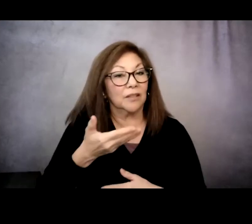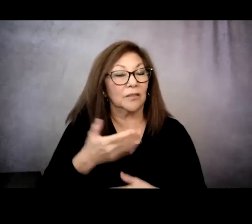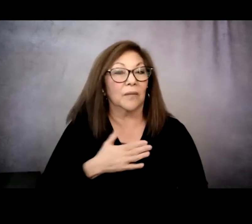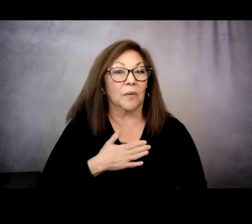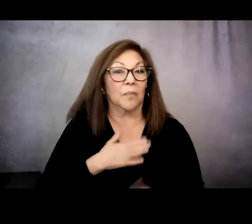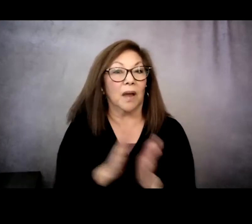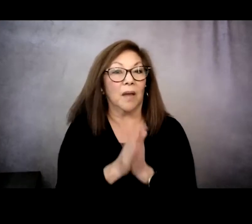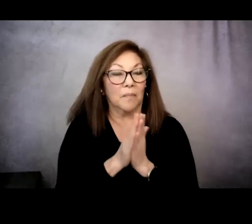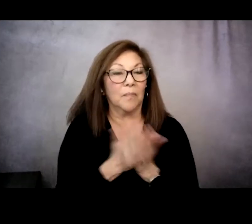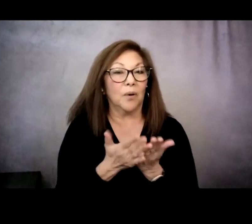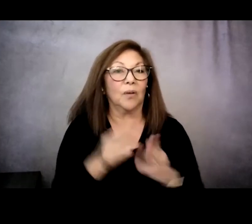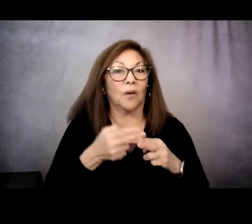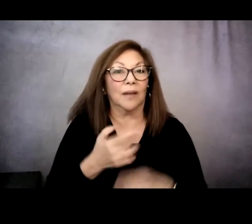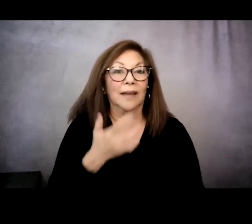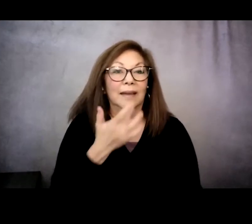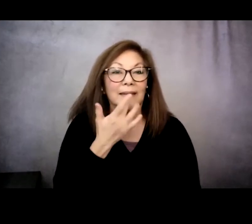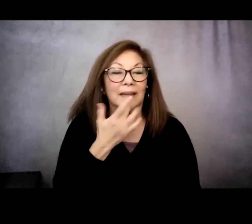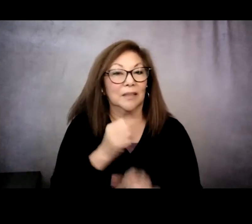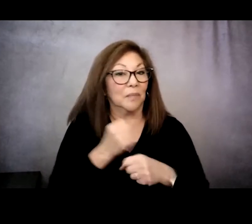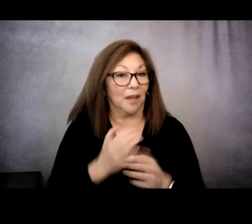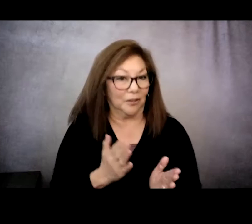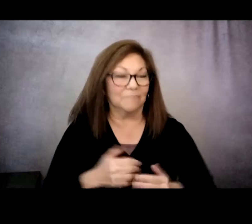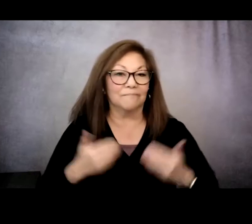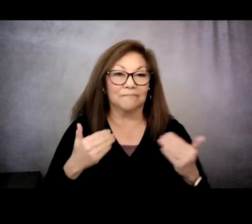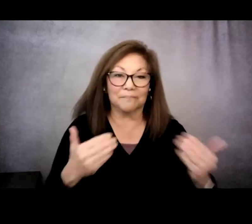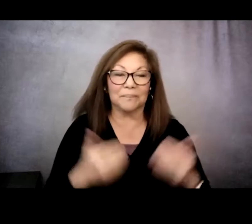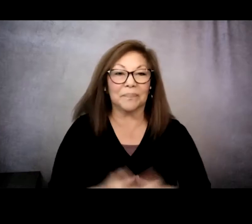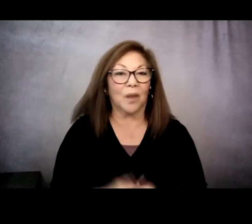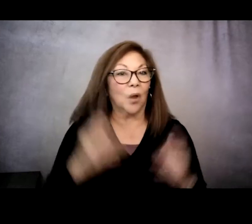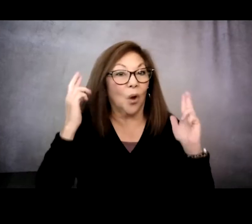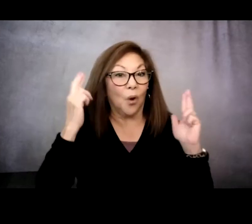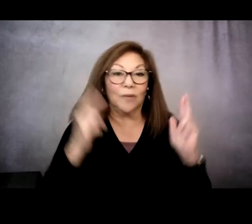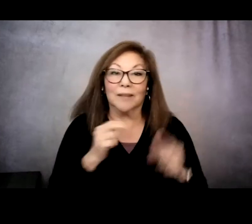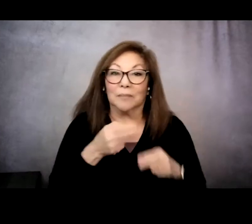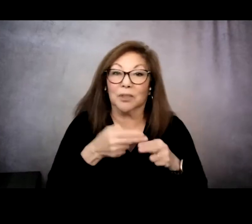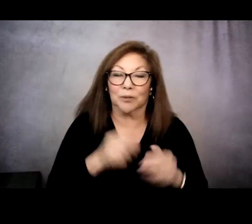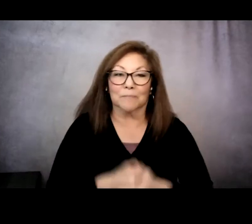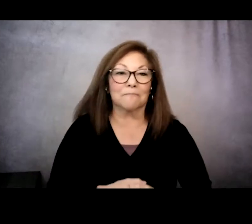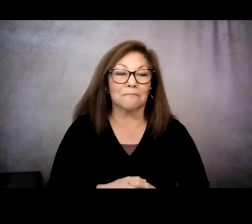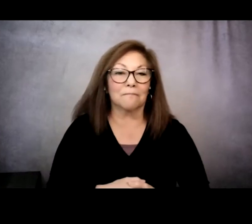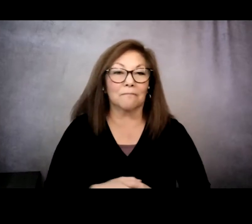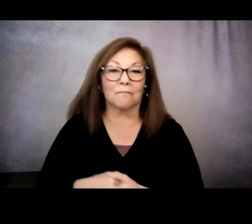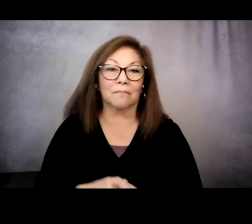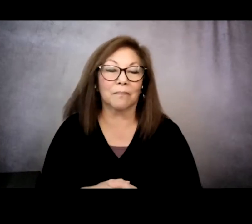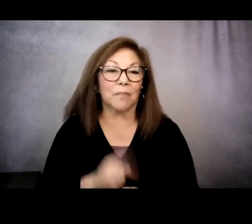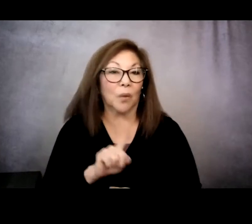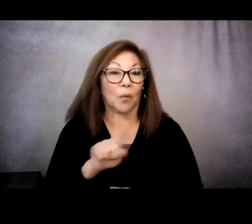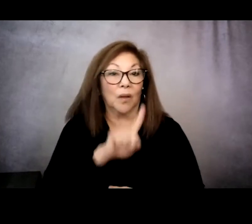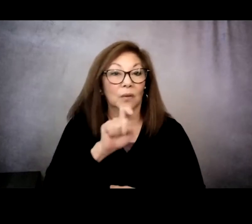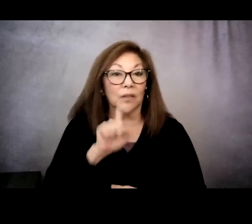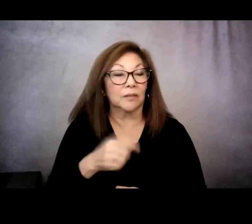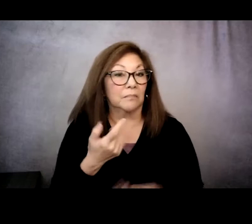book, Tastemakers. So here we go. Hopefully it won't take too long. One question may hang